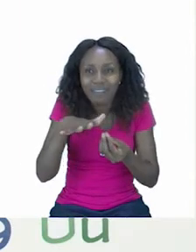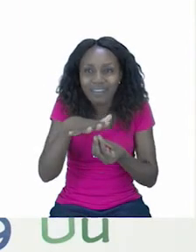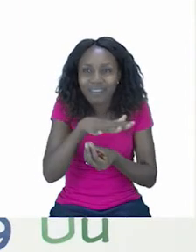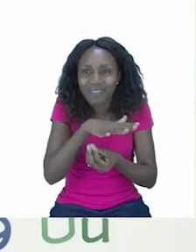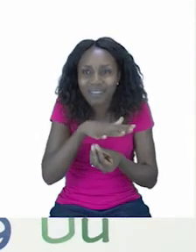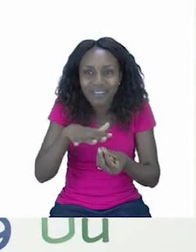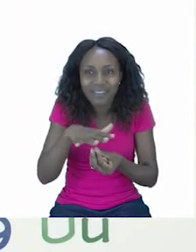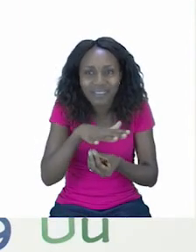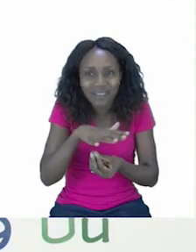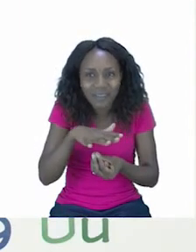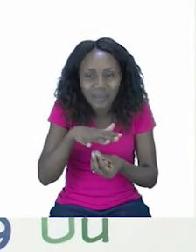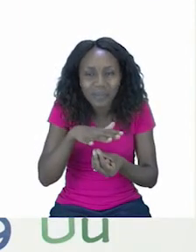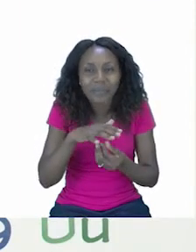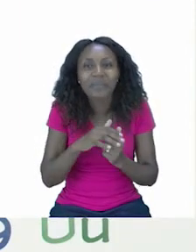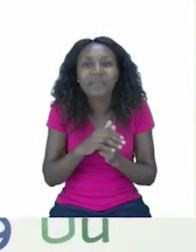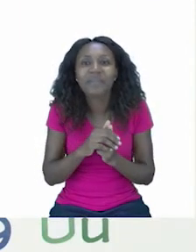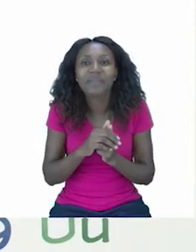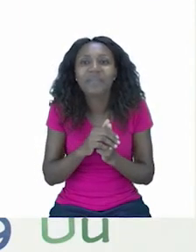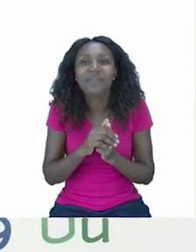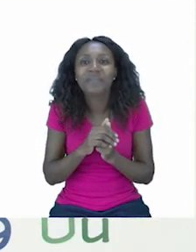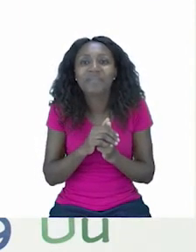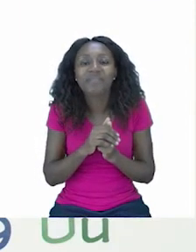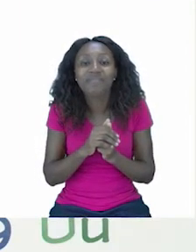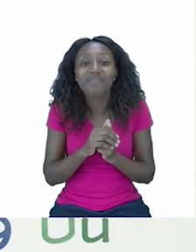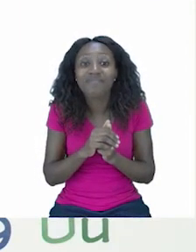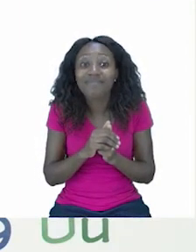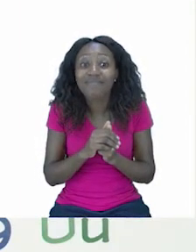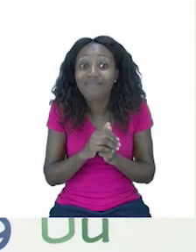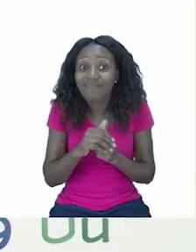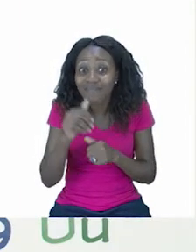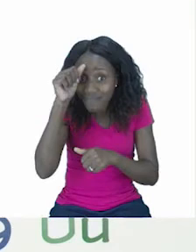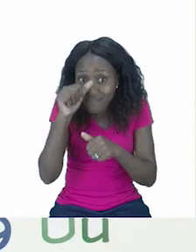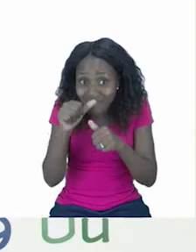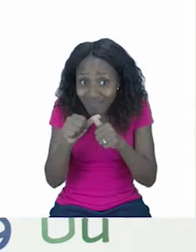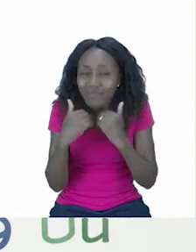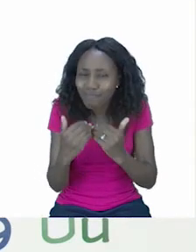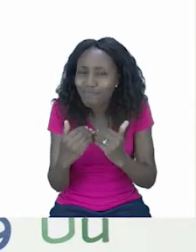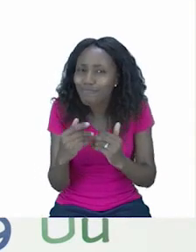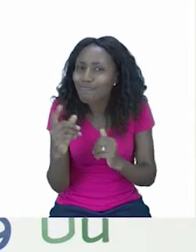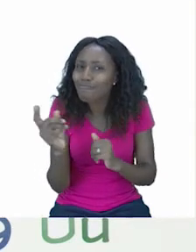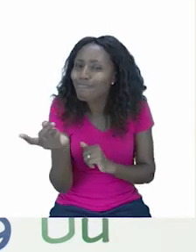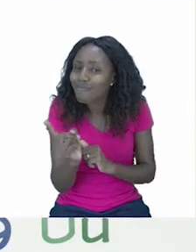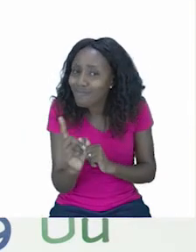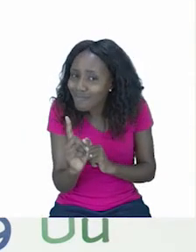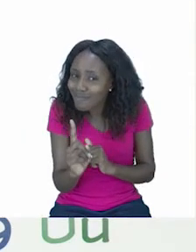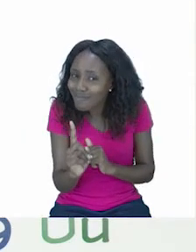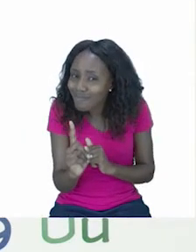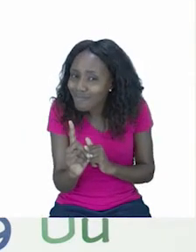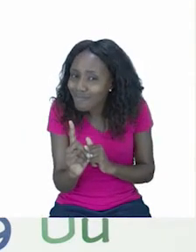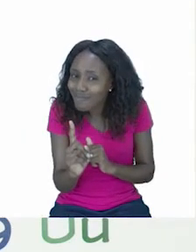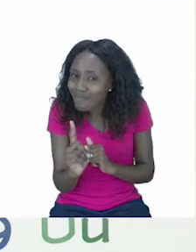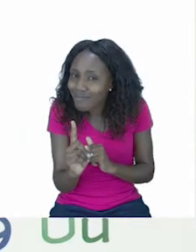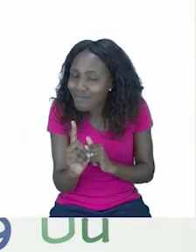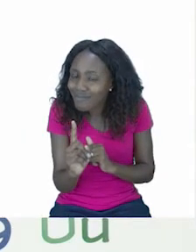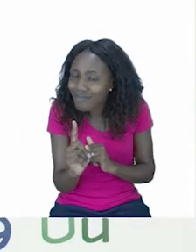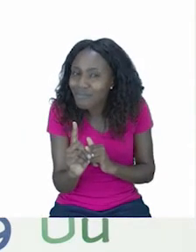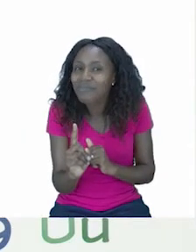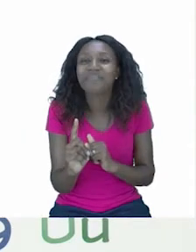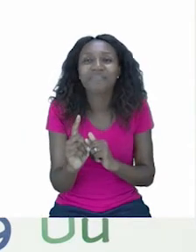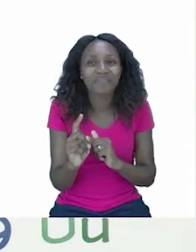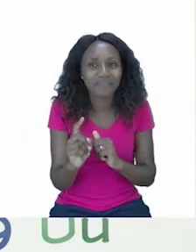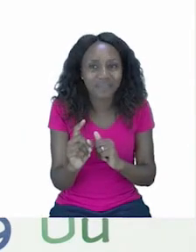family. And before we start every lesson, it's very important for us to